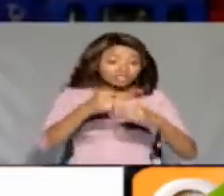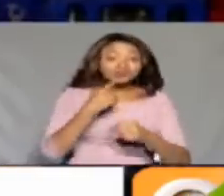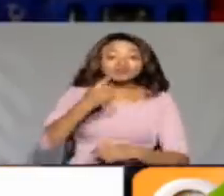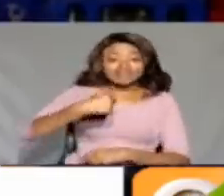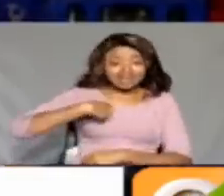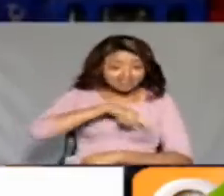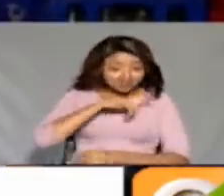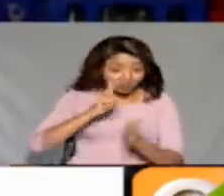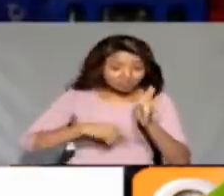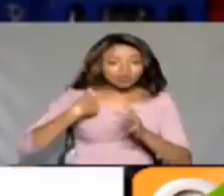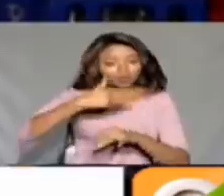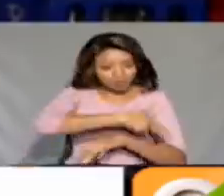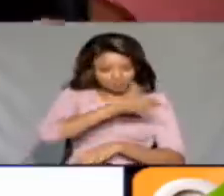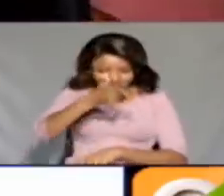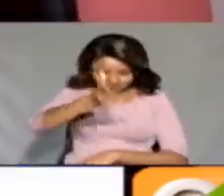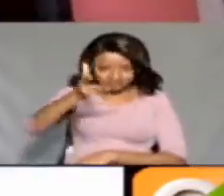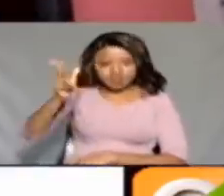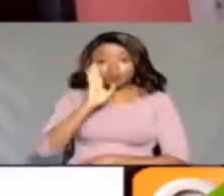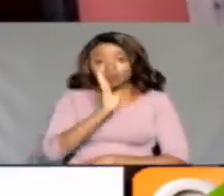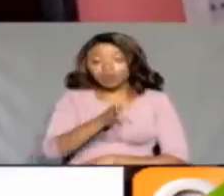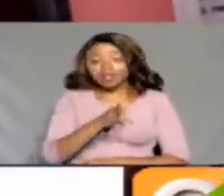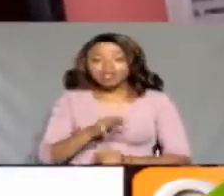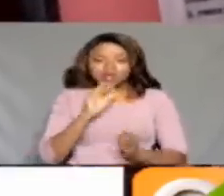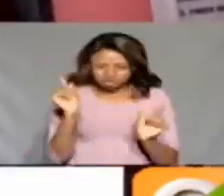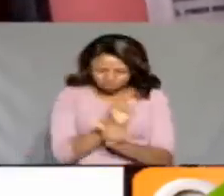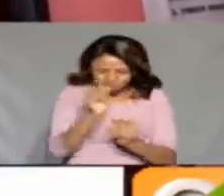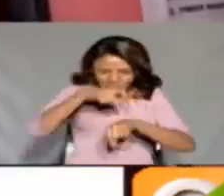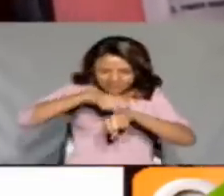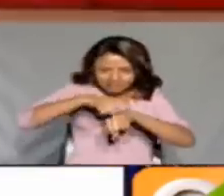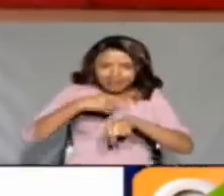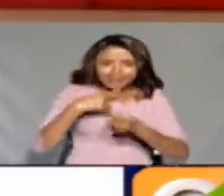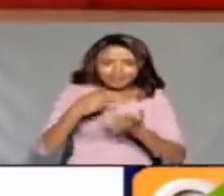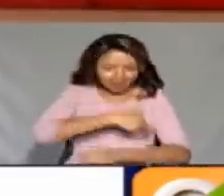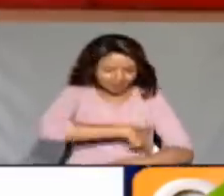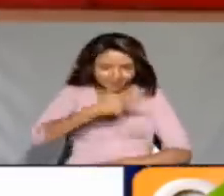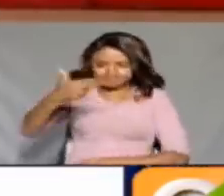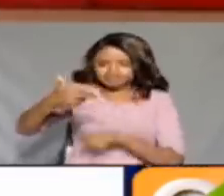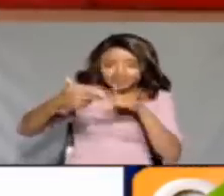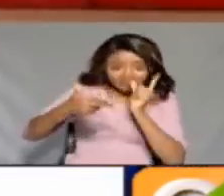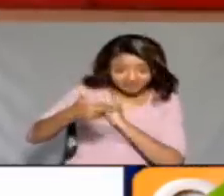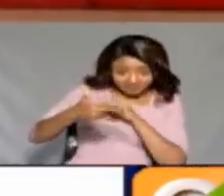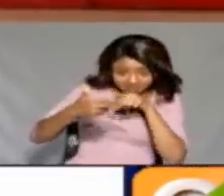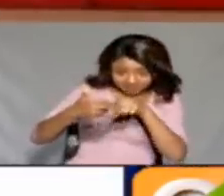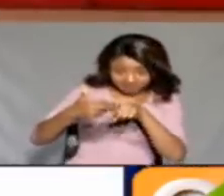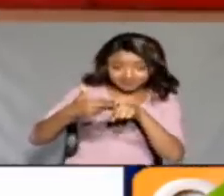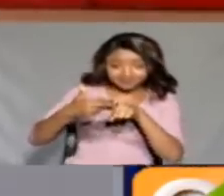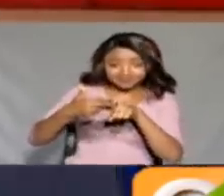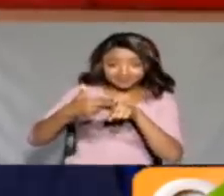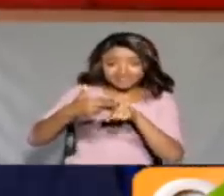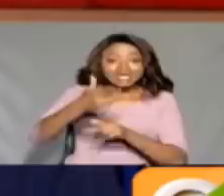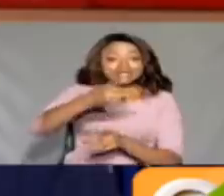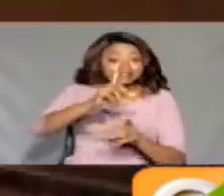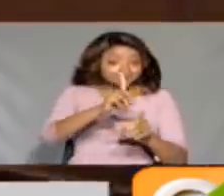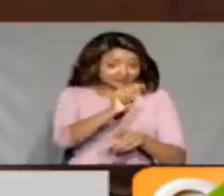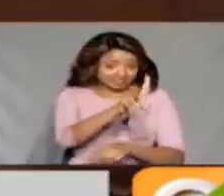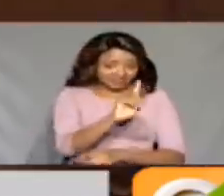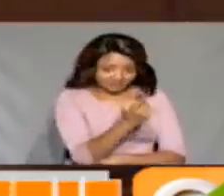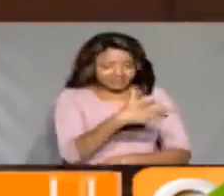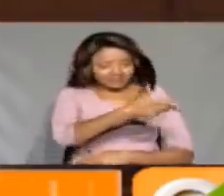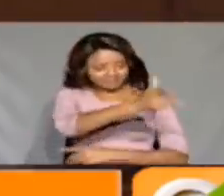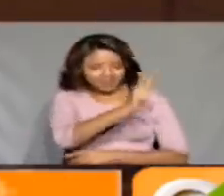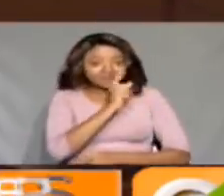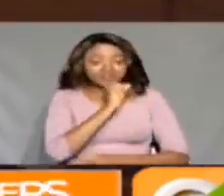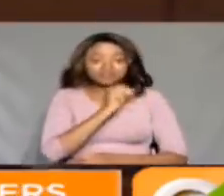atakuwa tunaua. Saa dakika kidogo akatoa risasi wa askari. Akafuja ile TV ya kwanza,